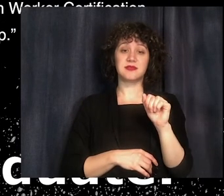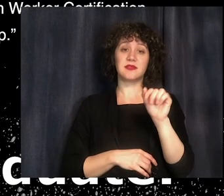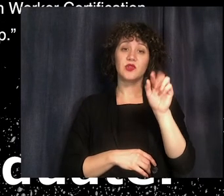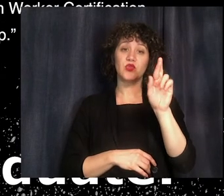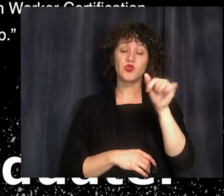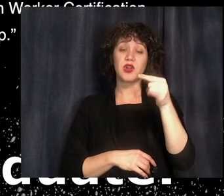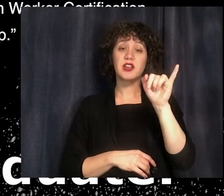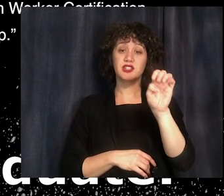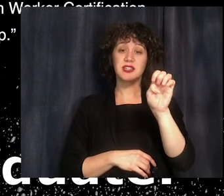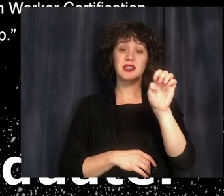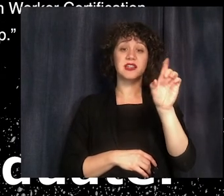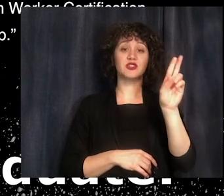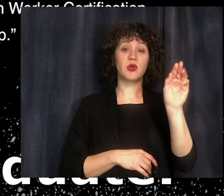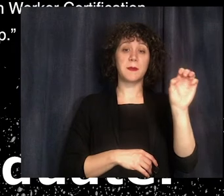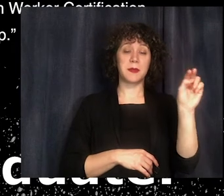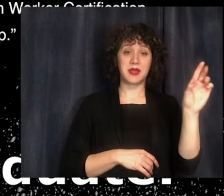Reggie Drummond.